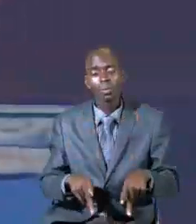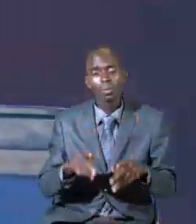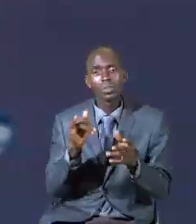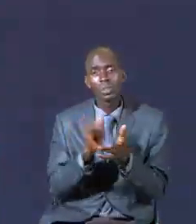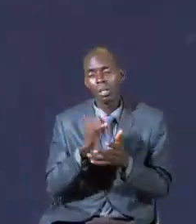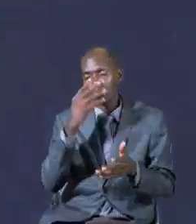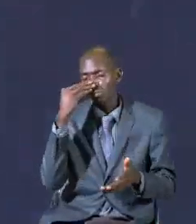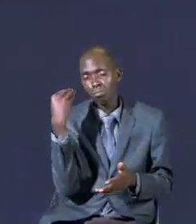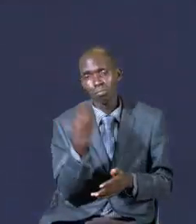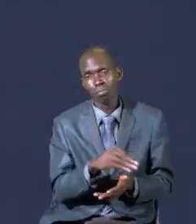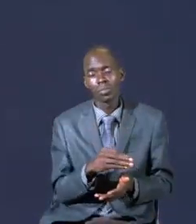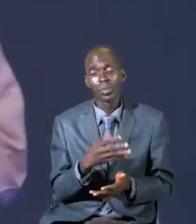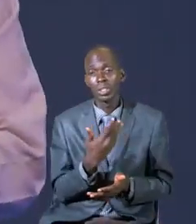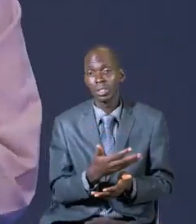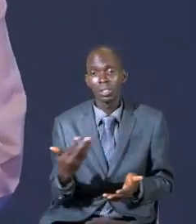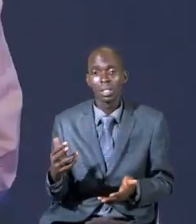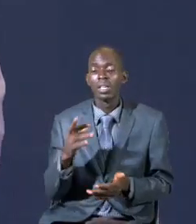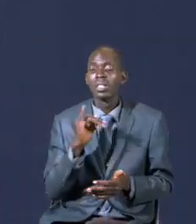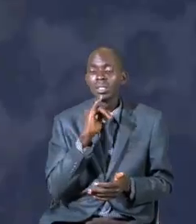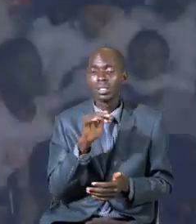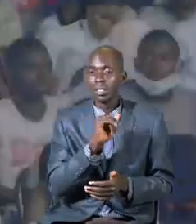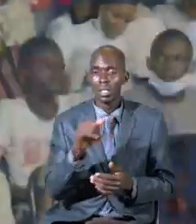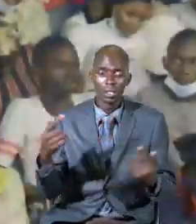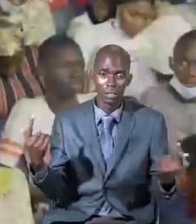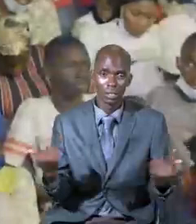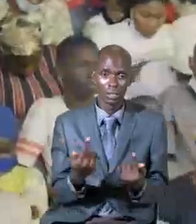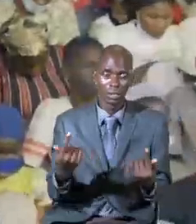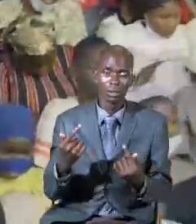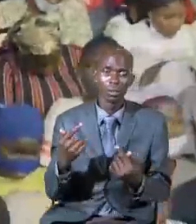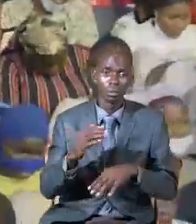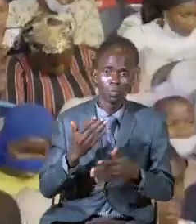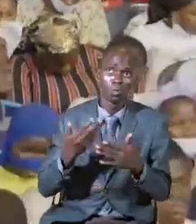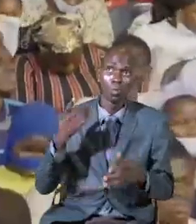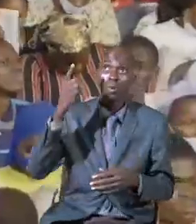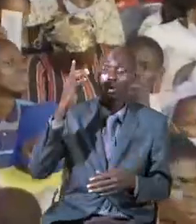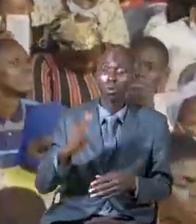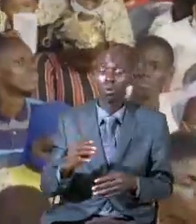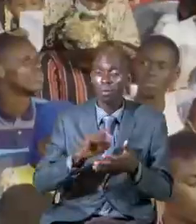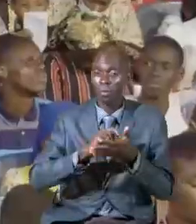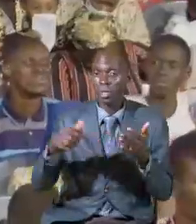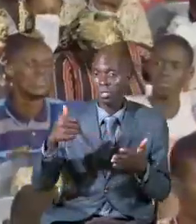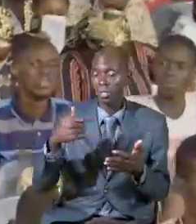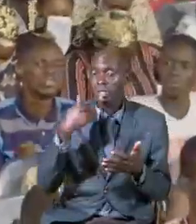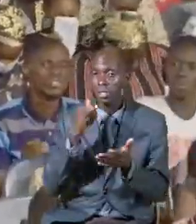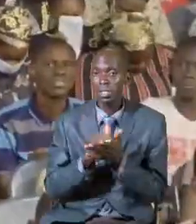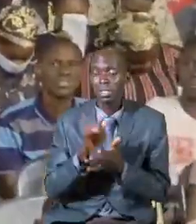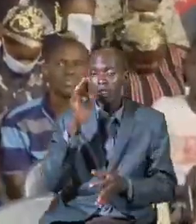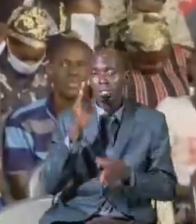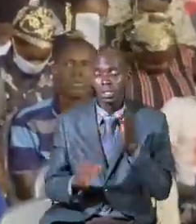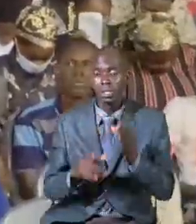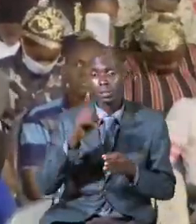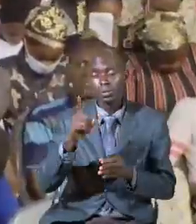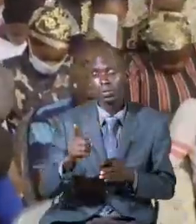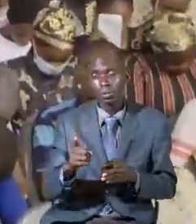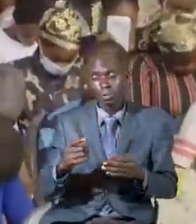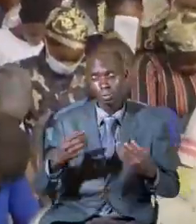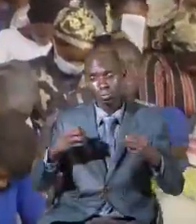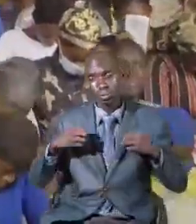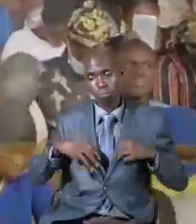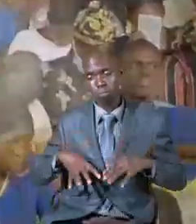says in verse 10, if thou faint in the day of adversity, adversity comes